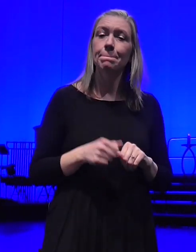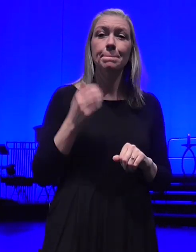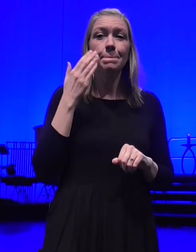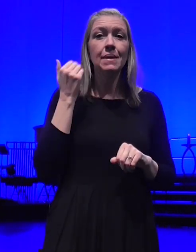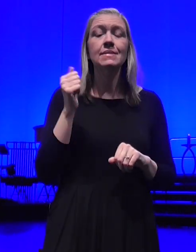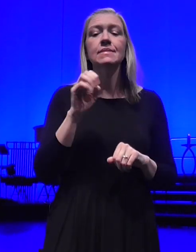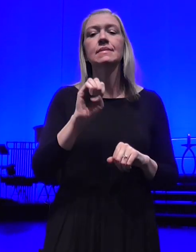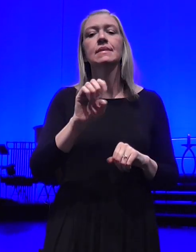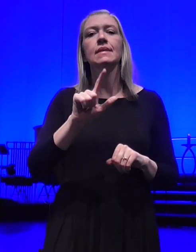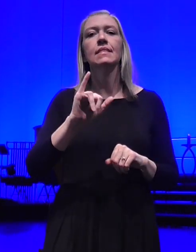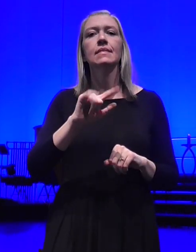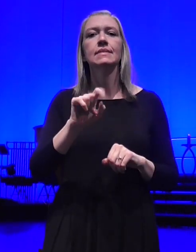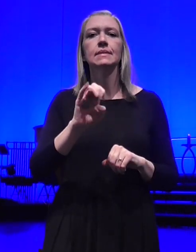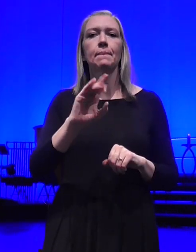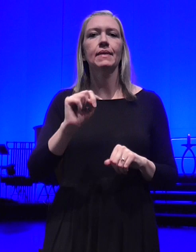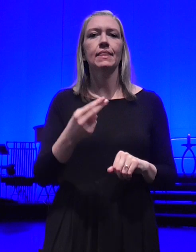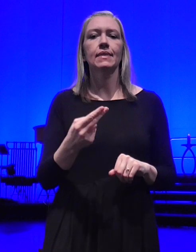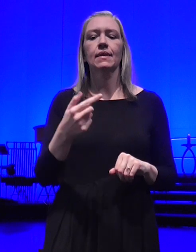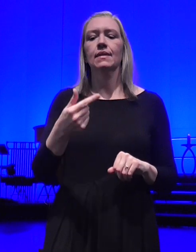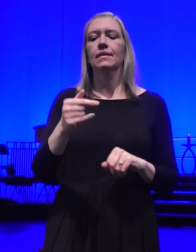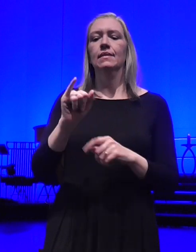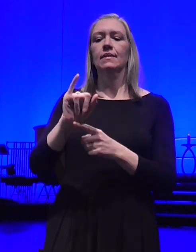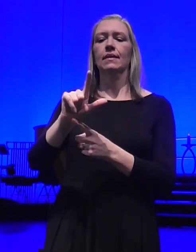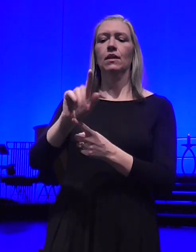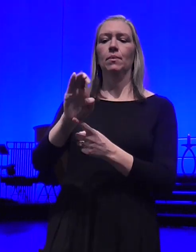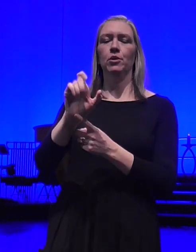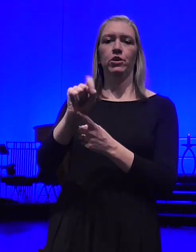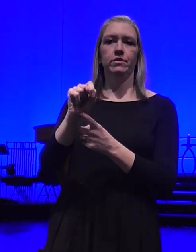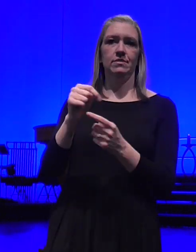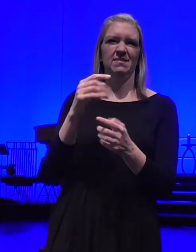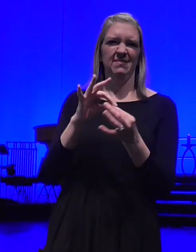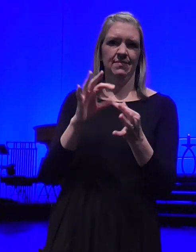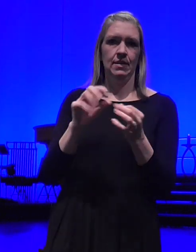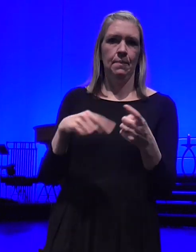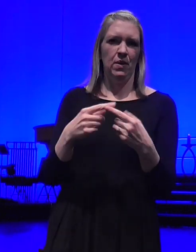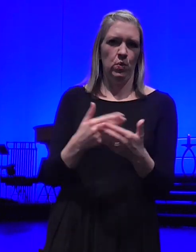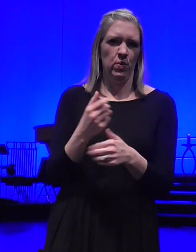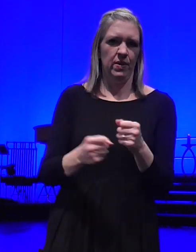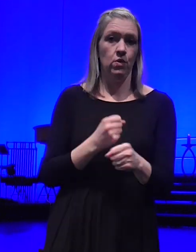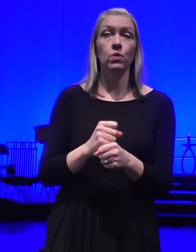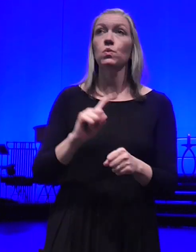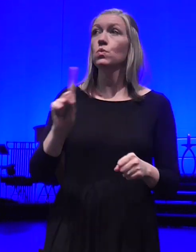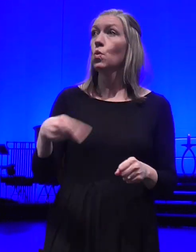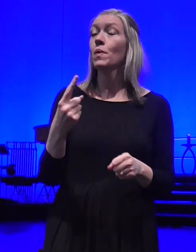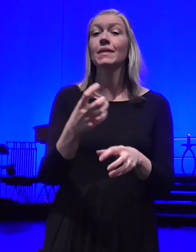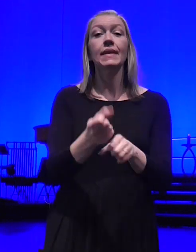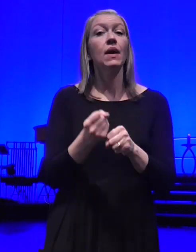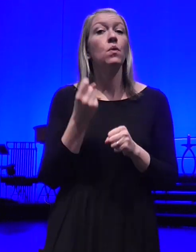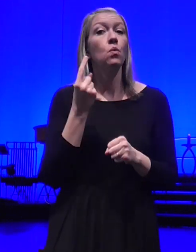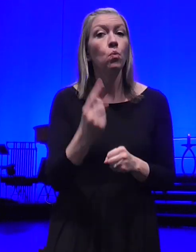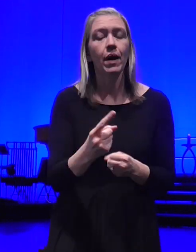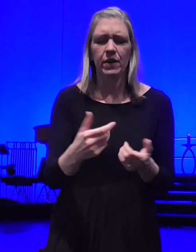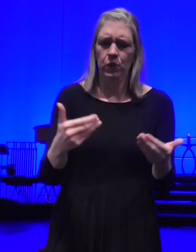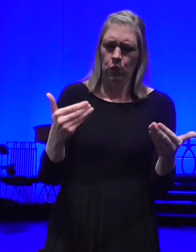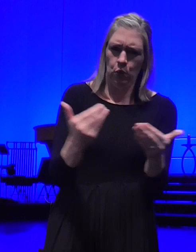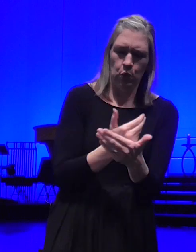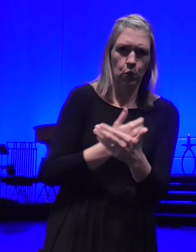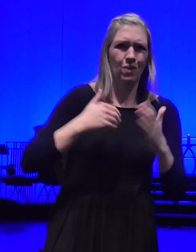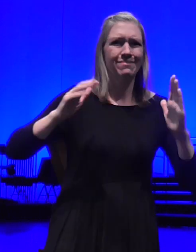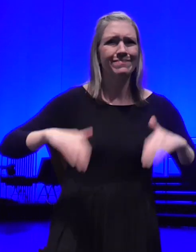Elizabeth Gilbert said this about the new year. She says, you only get one brand new, unsoiled,